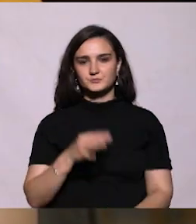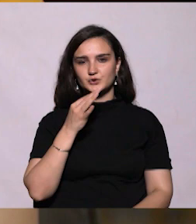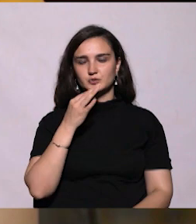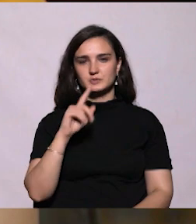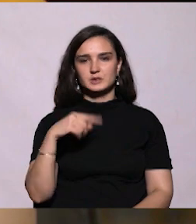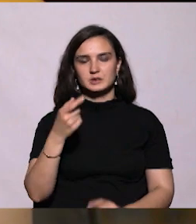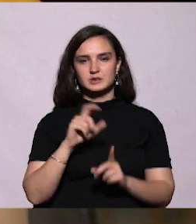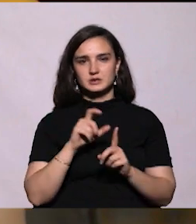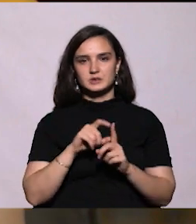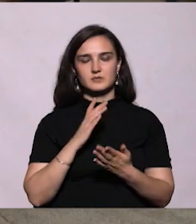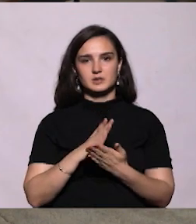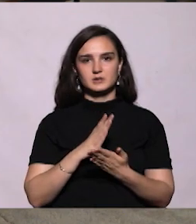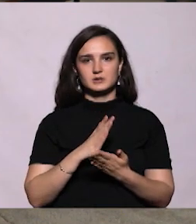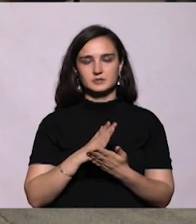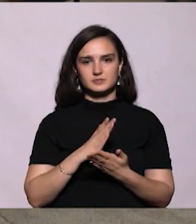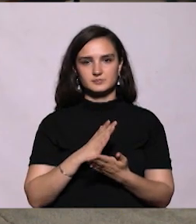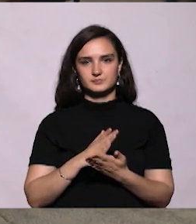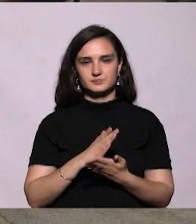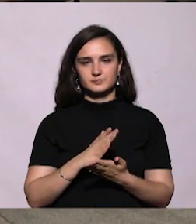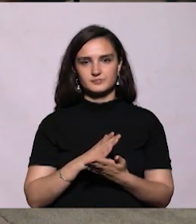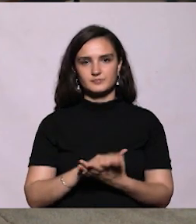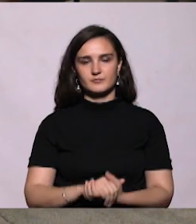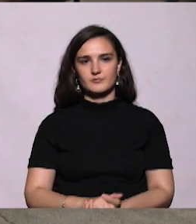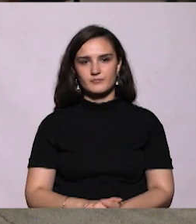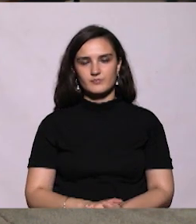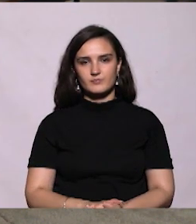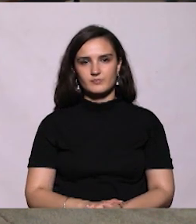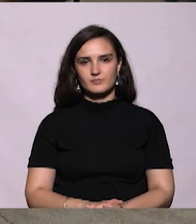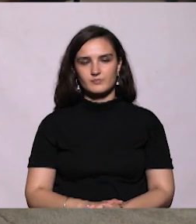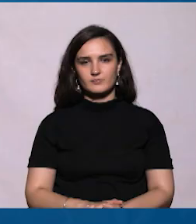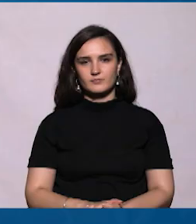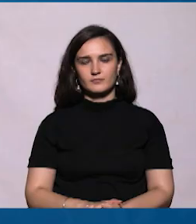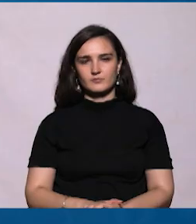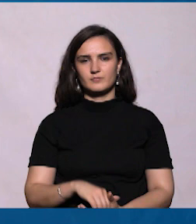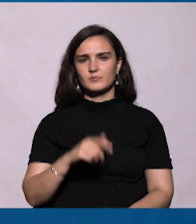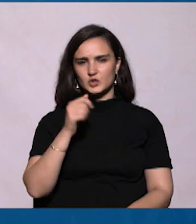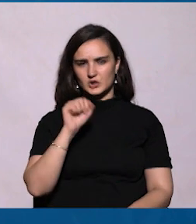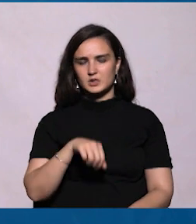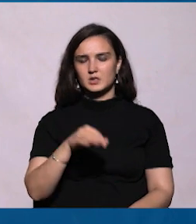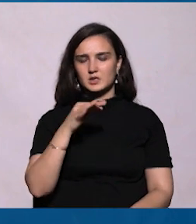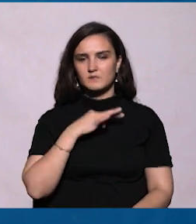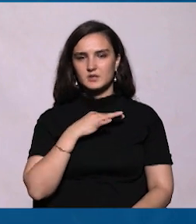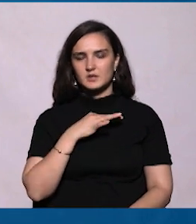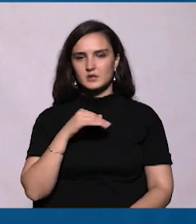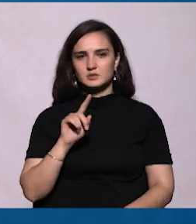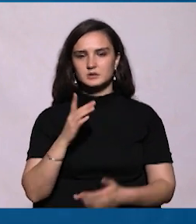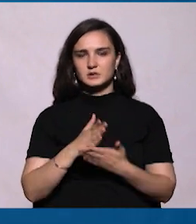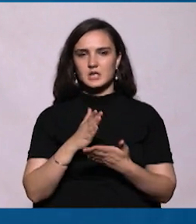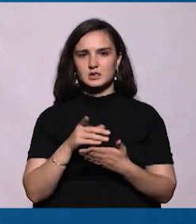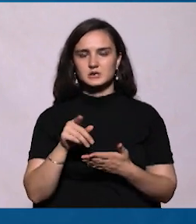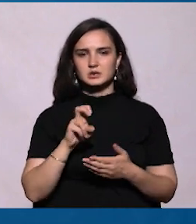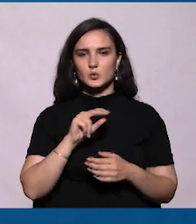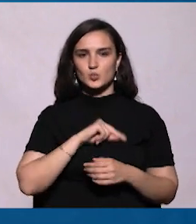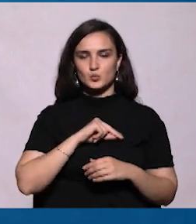next word is Unemployment, and that is a noun. Miss Sophie, can you give us the definition of unemployment